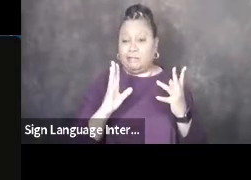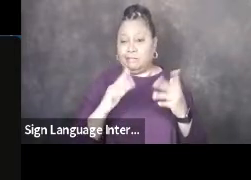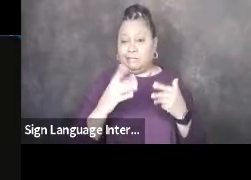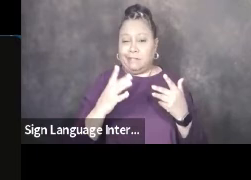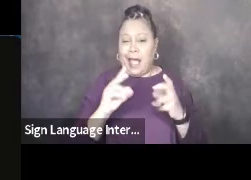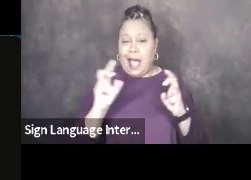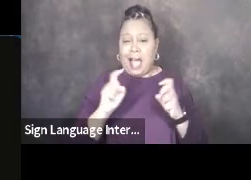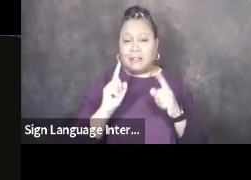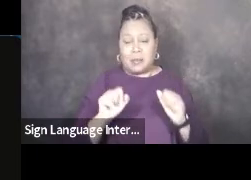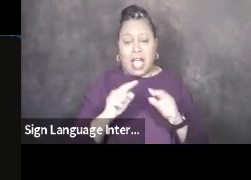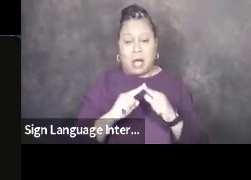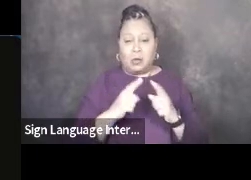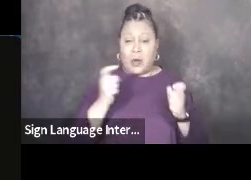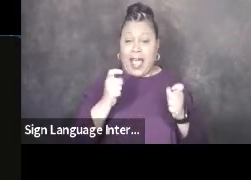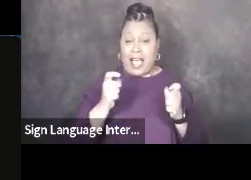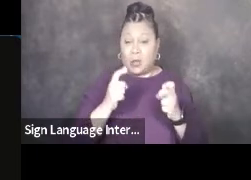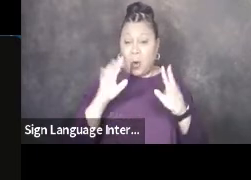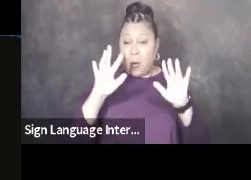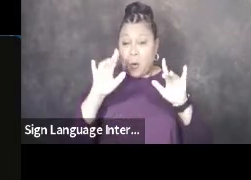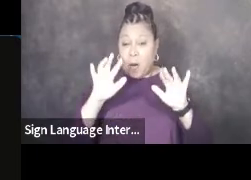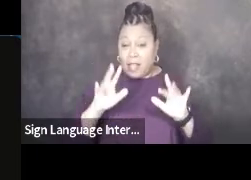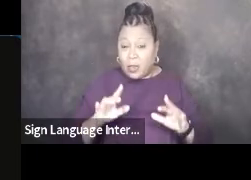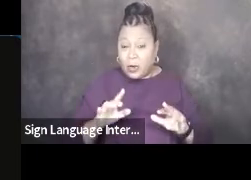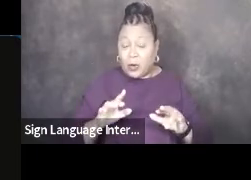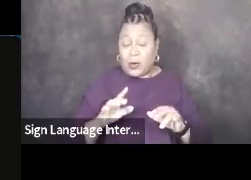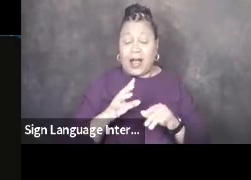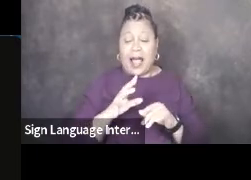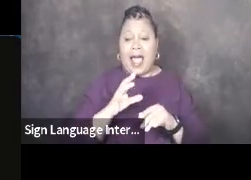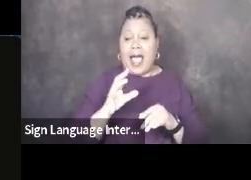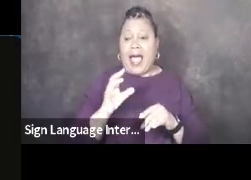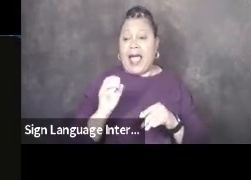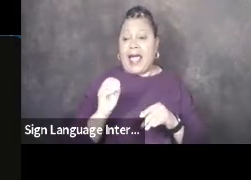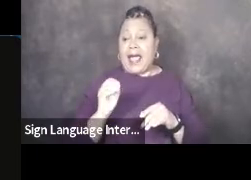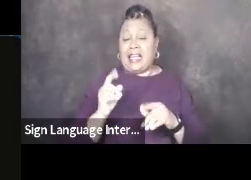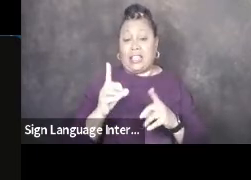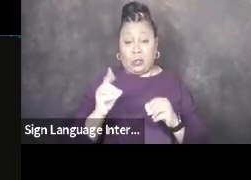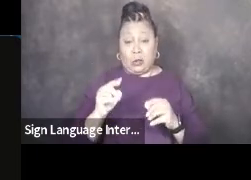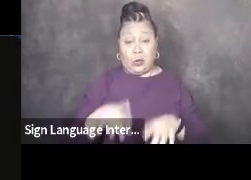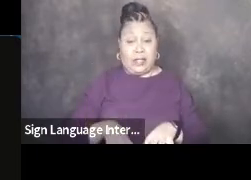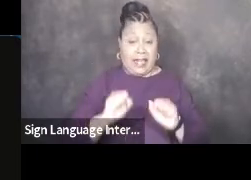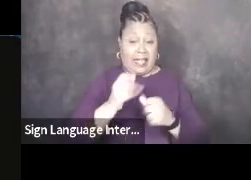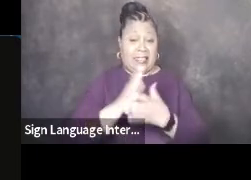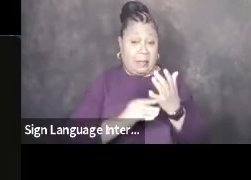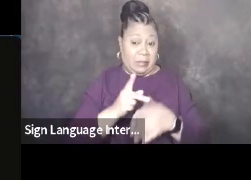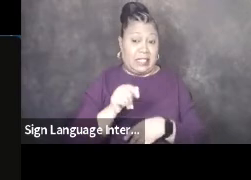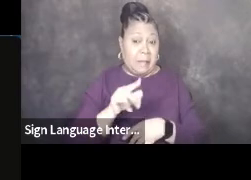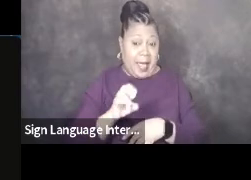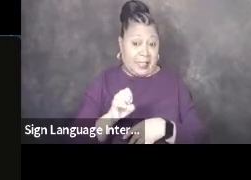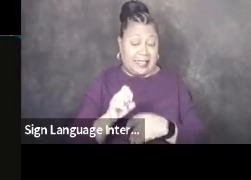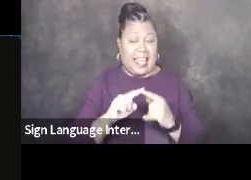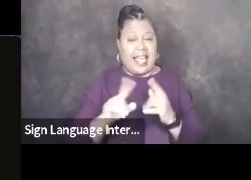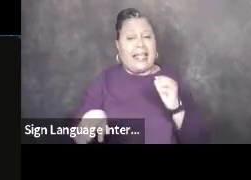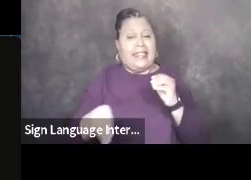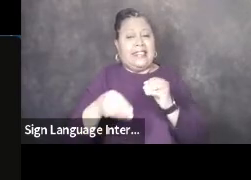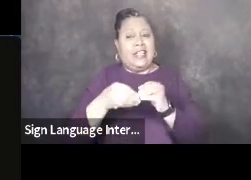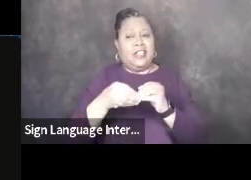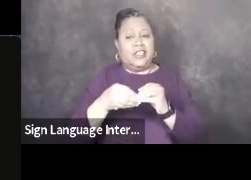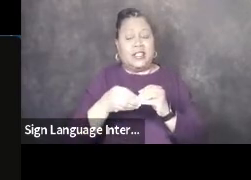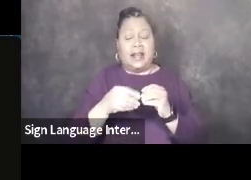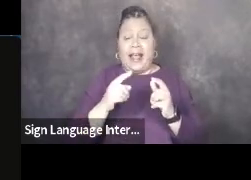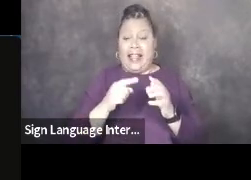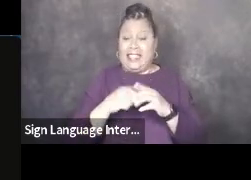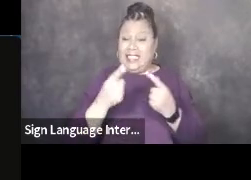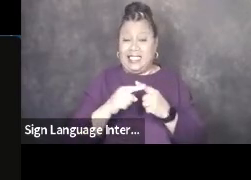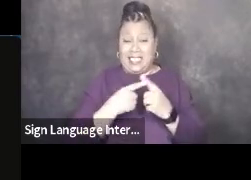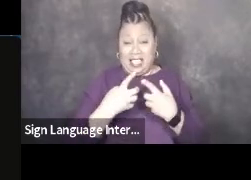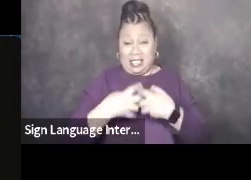have to be able to handle weather elements, and they do take up some space. In addition, since it is